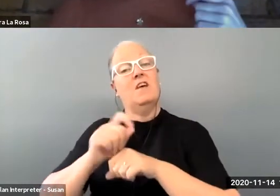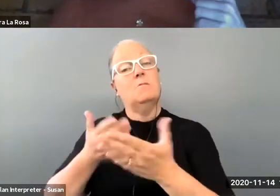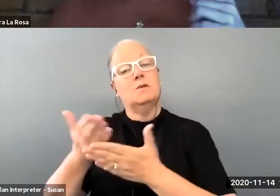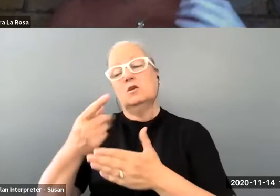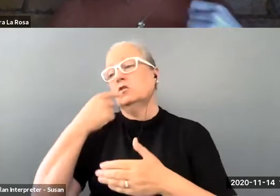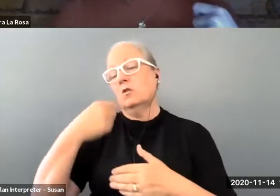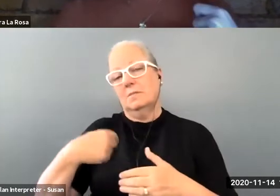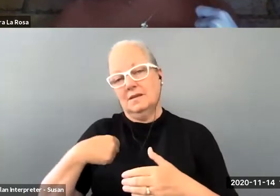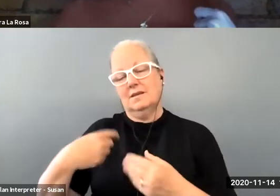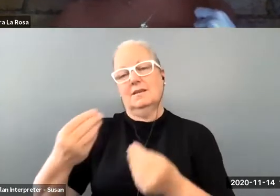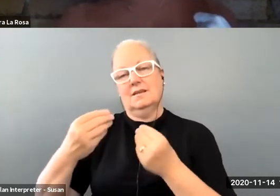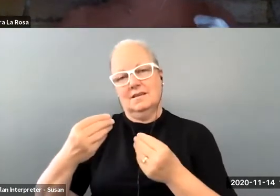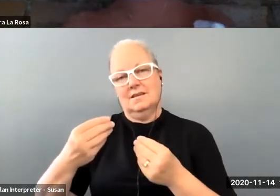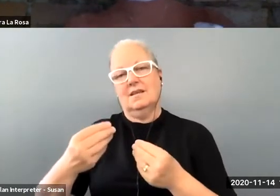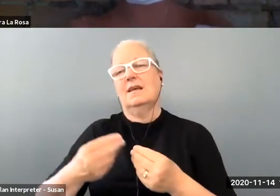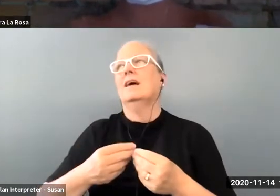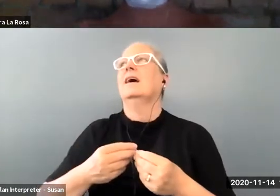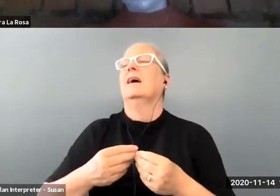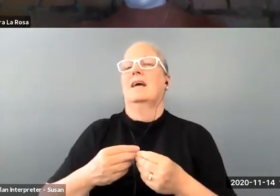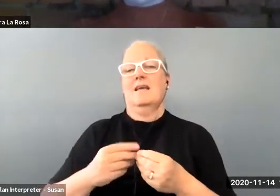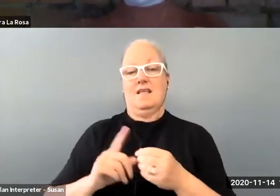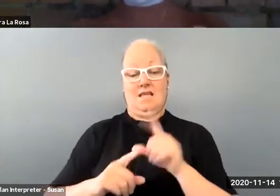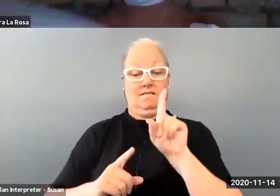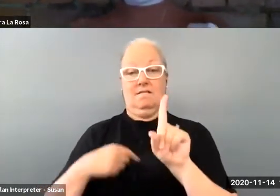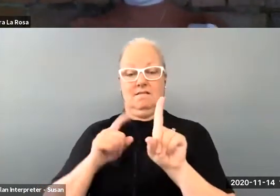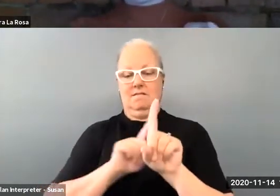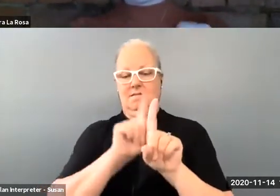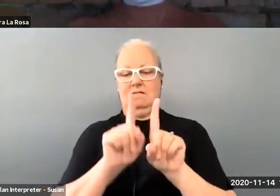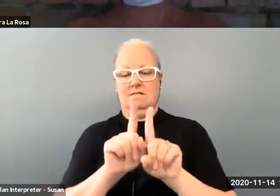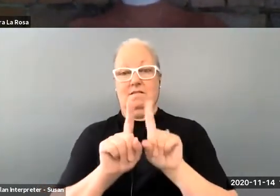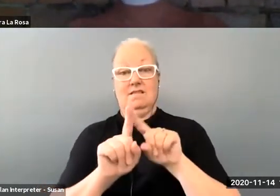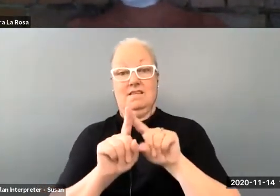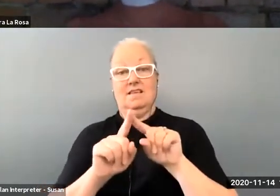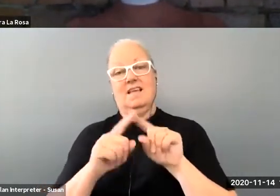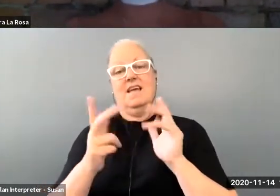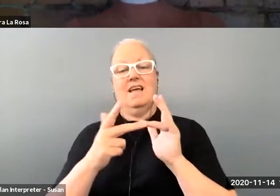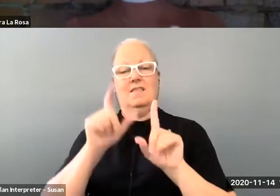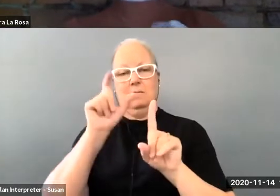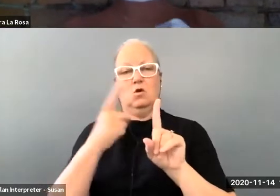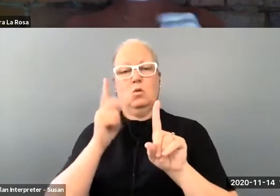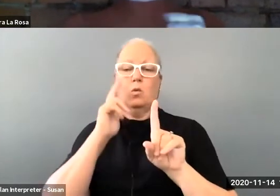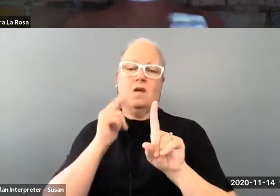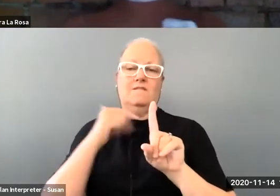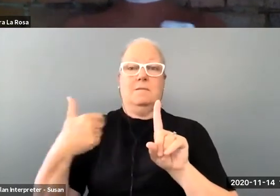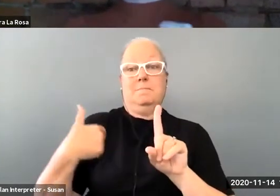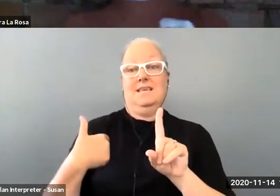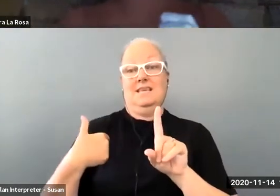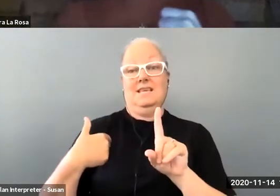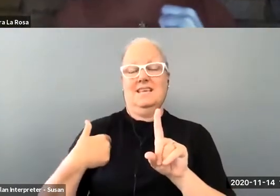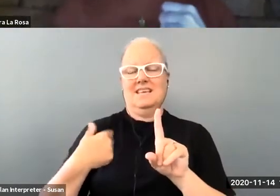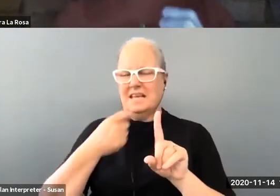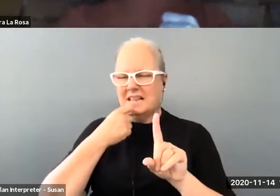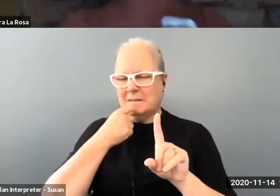imagine another version of myself standing next to me, caring for me, which sounds a bit weird, but like to